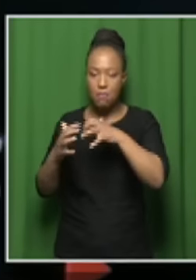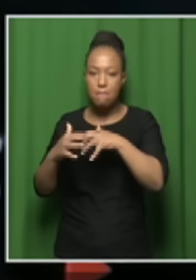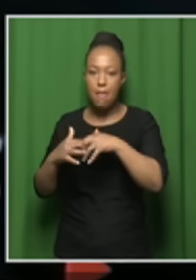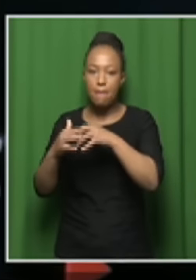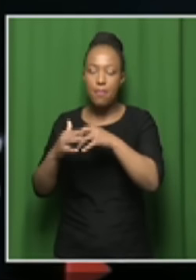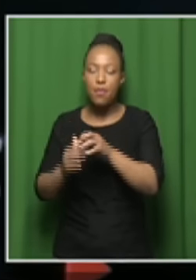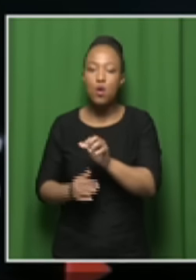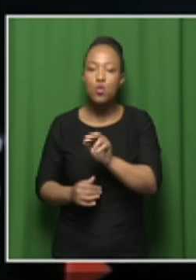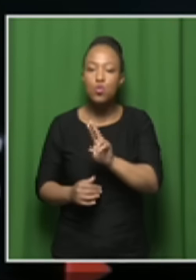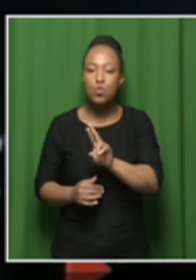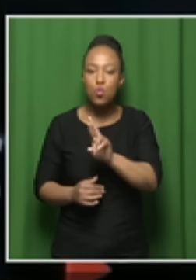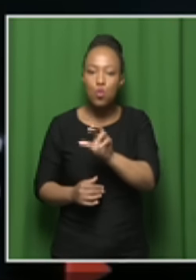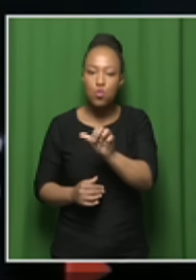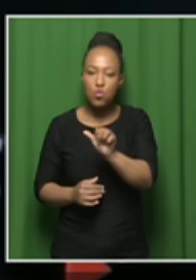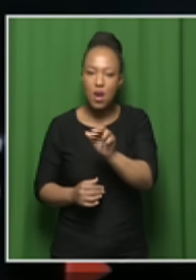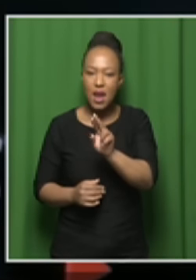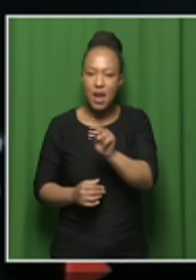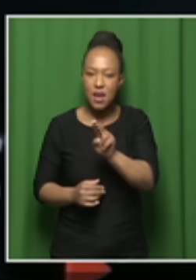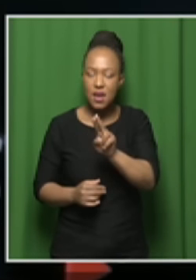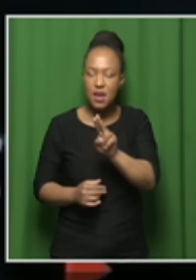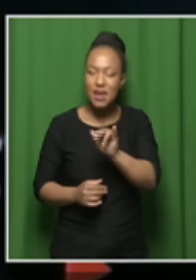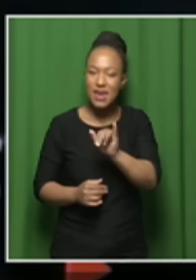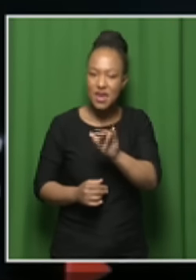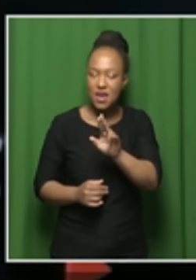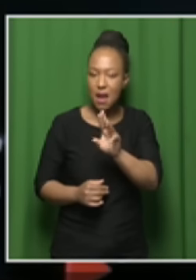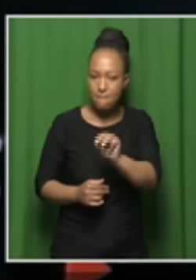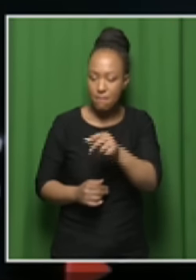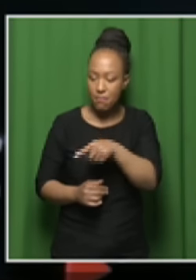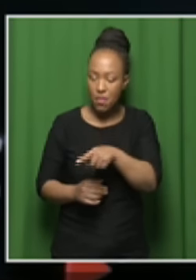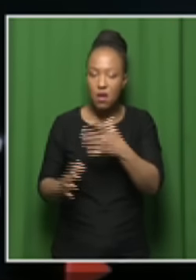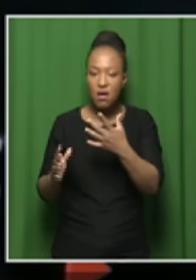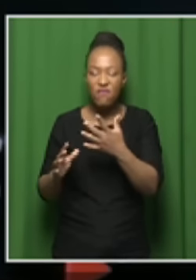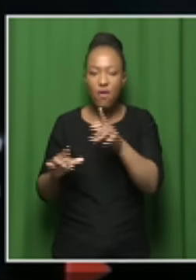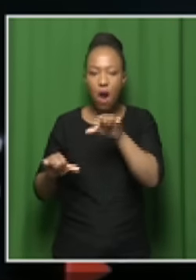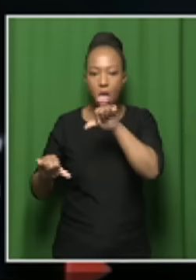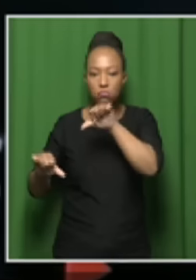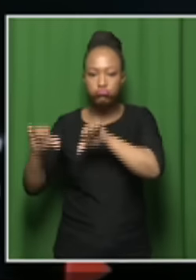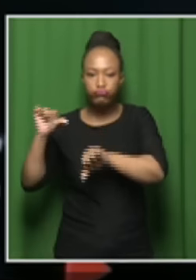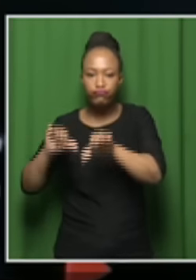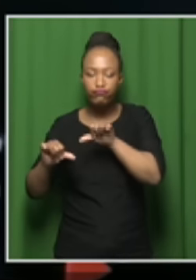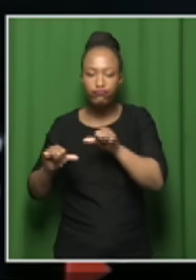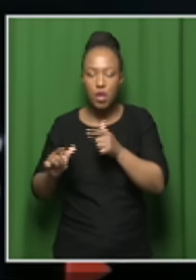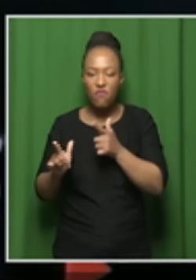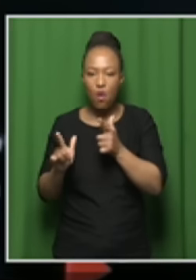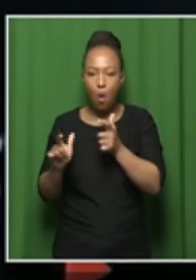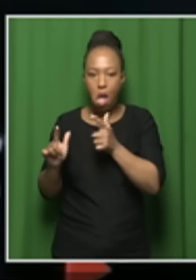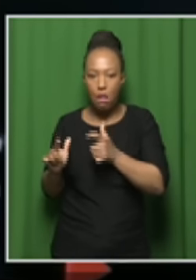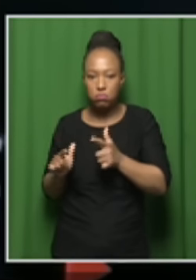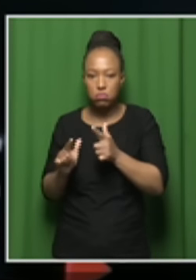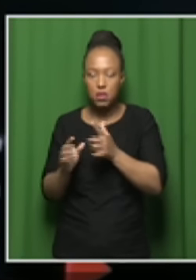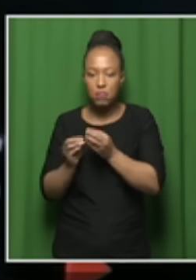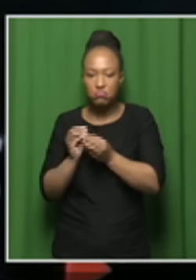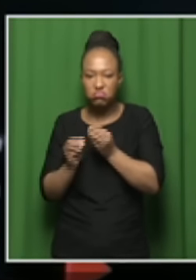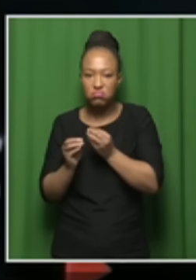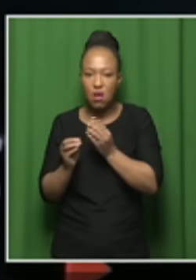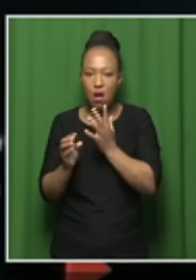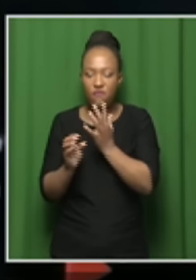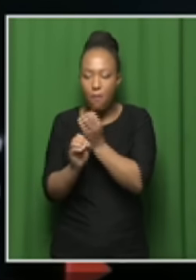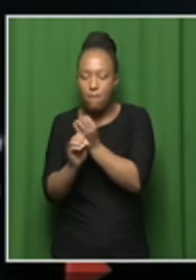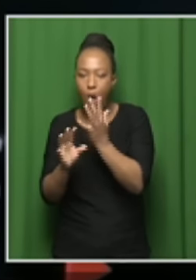that is only for civilian purposes, and have is part of Iranian doctrine that they do not want to develop a nuclear weapon. But what